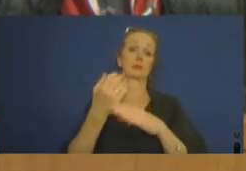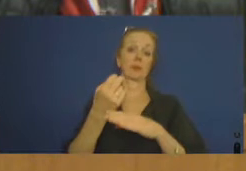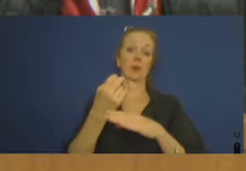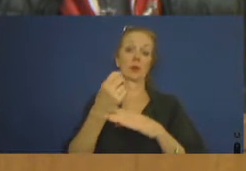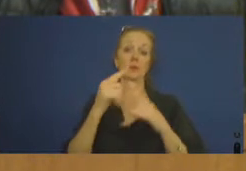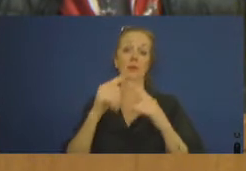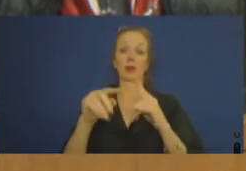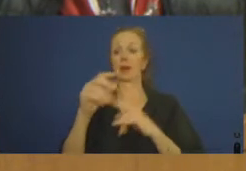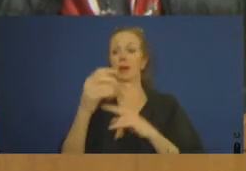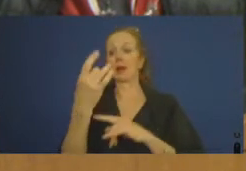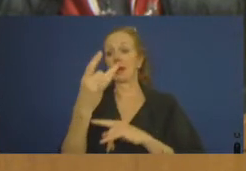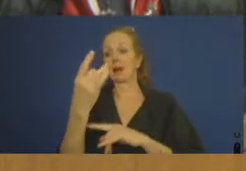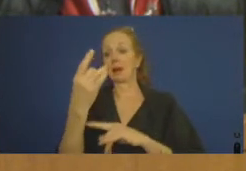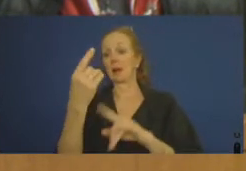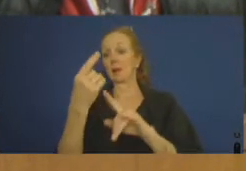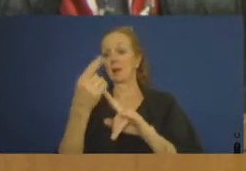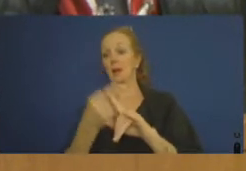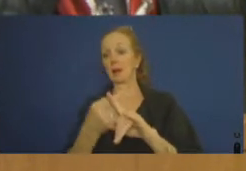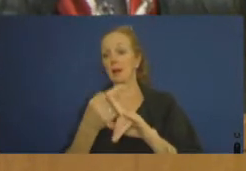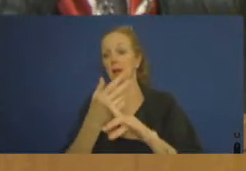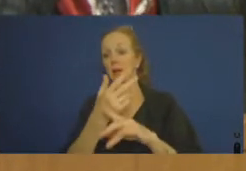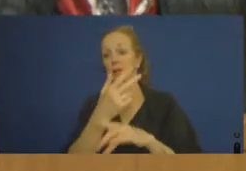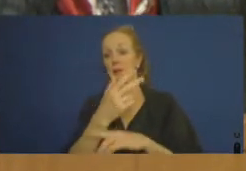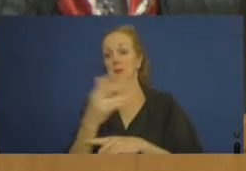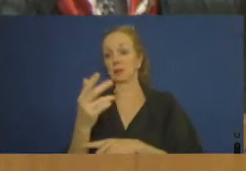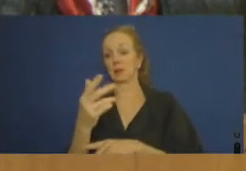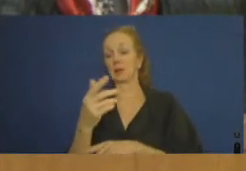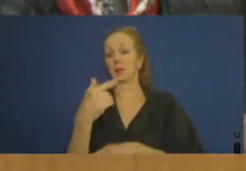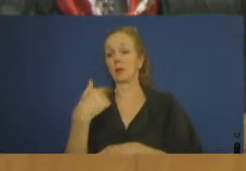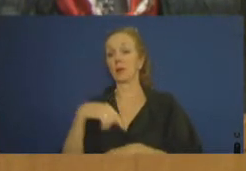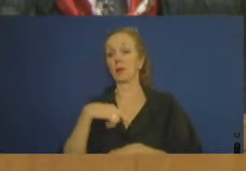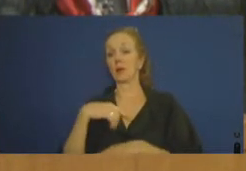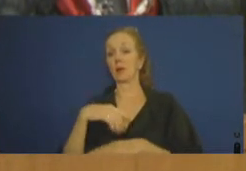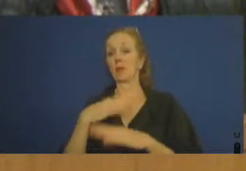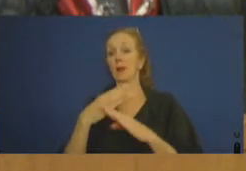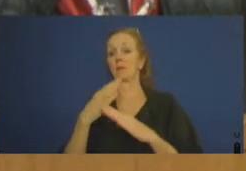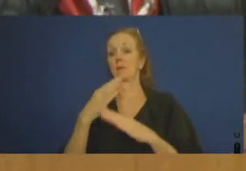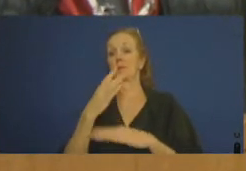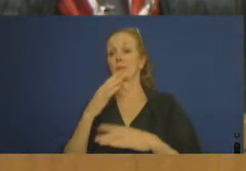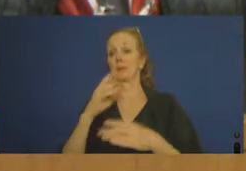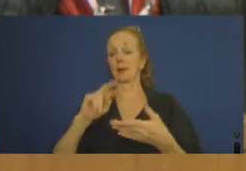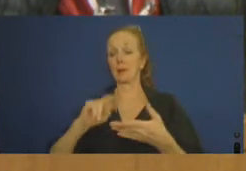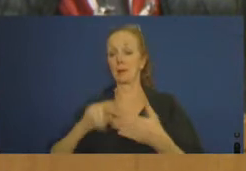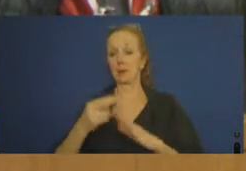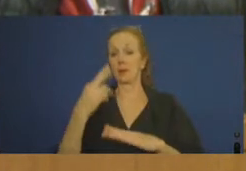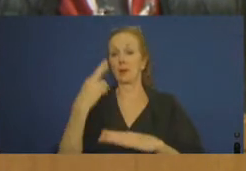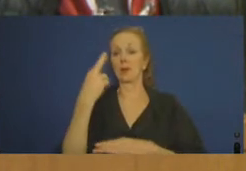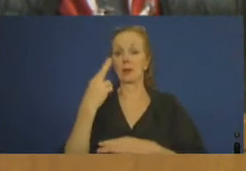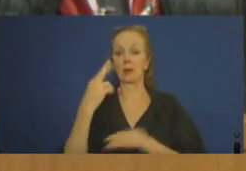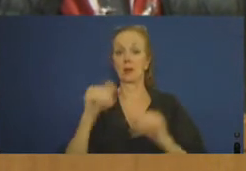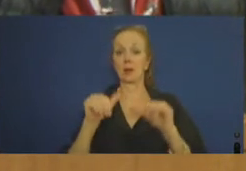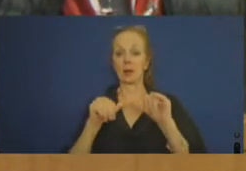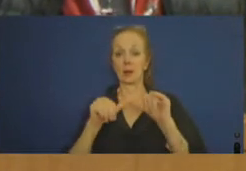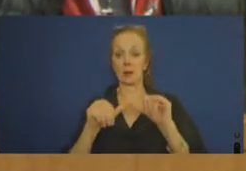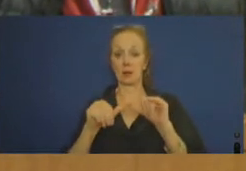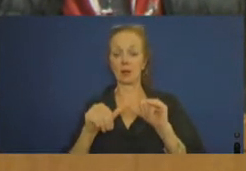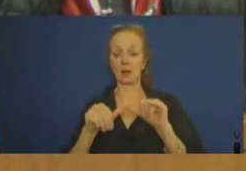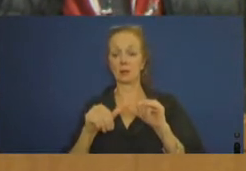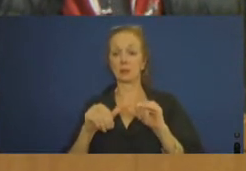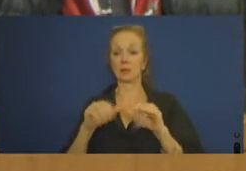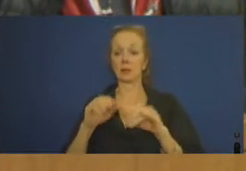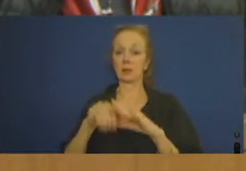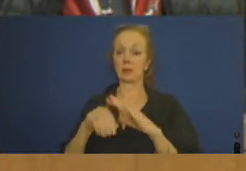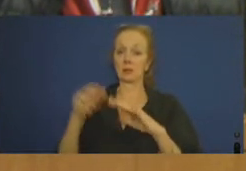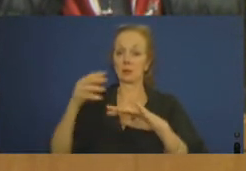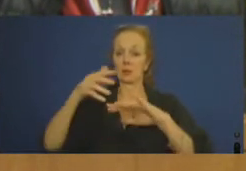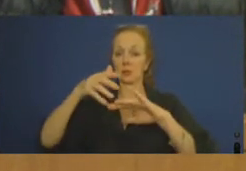months at a minimum during construction. So we would be deprived of meaningful, reasonable, and continuous ingress and